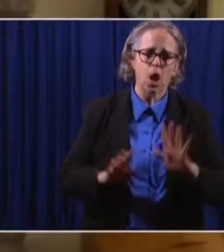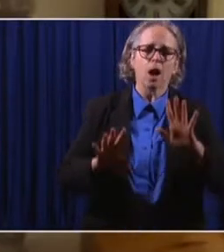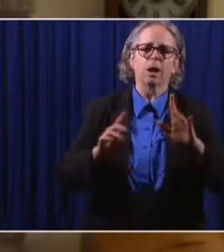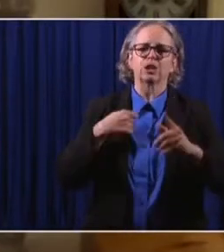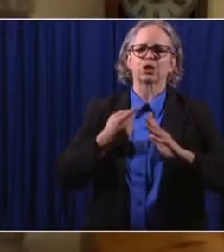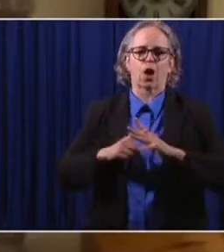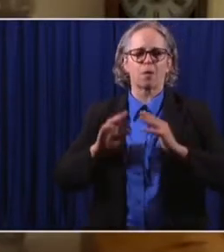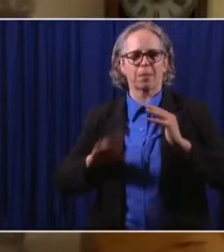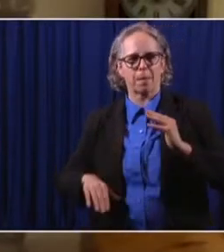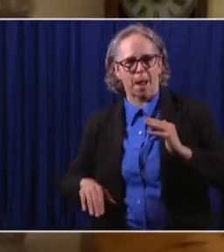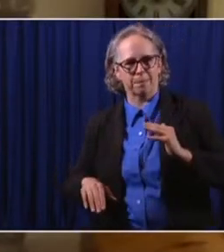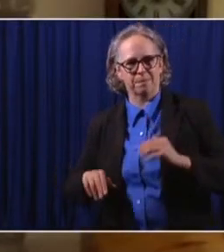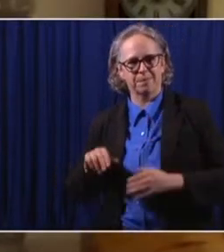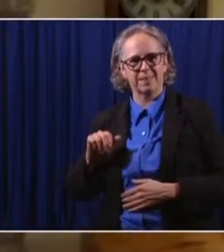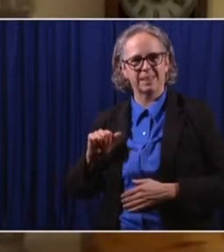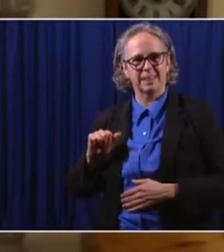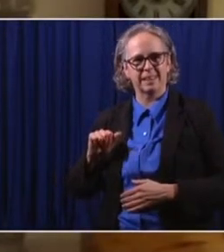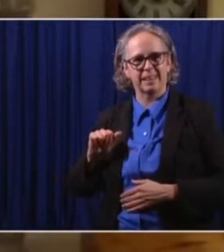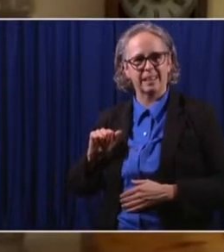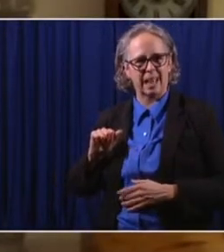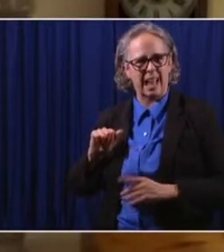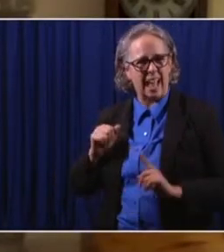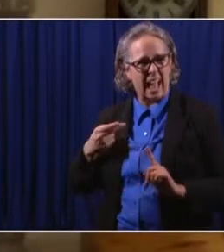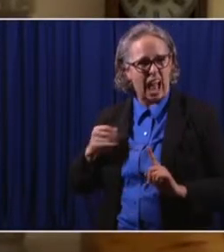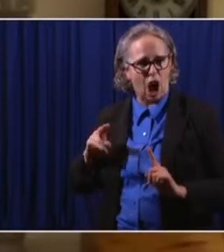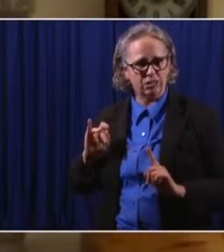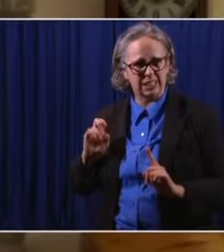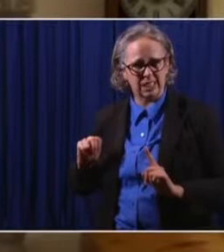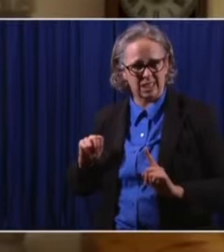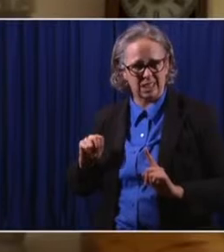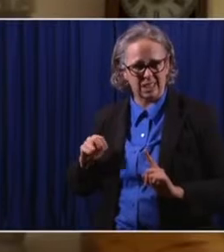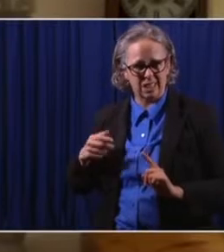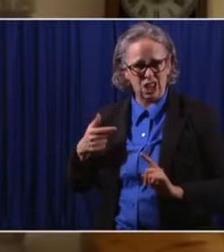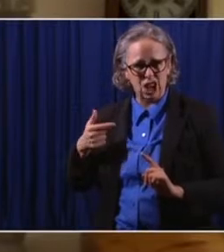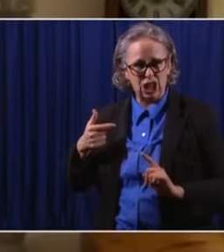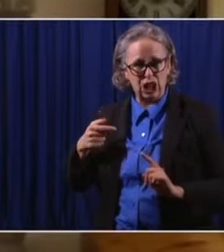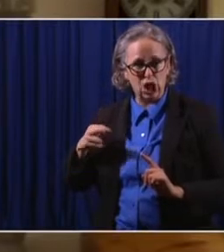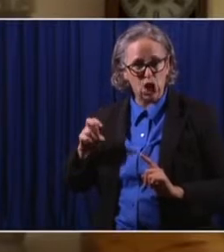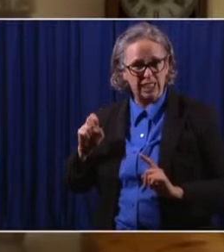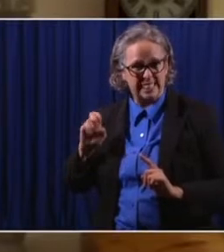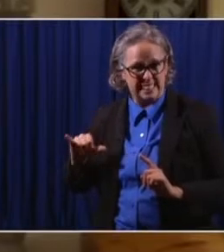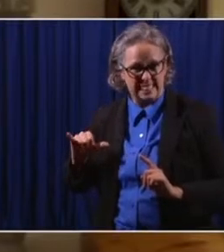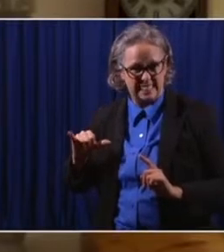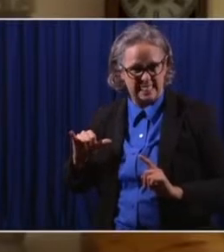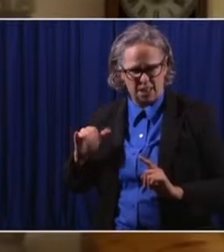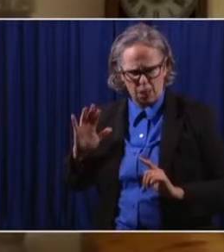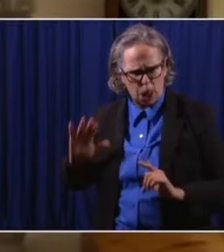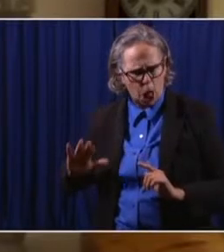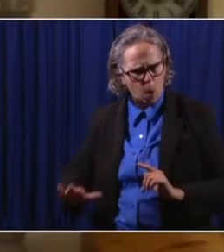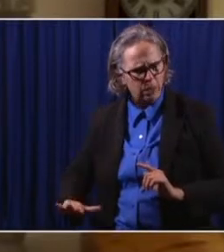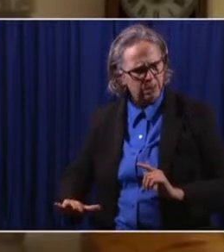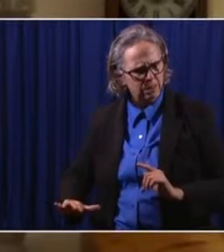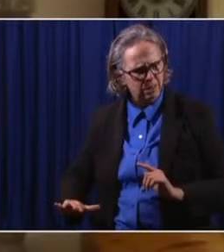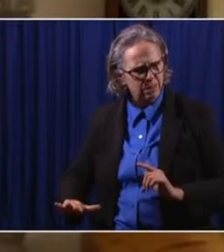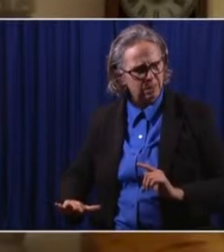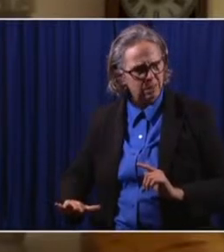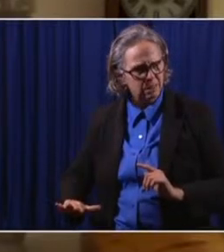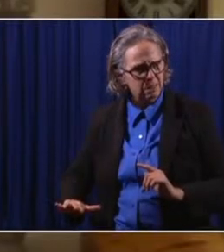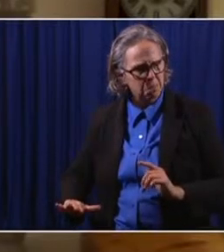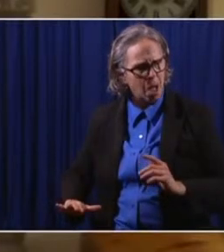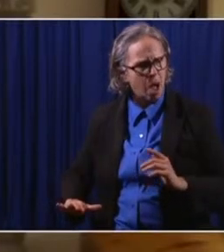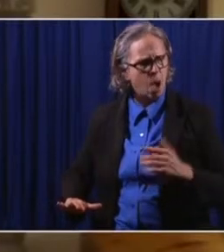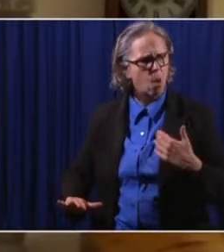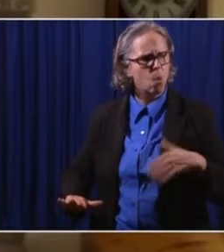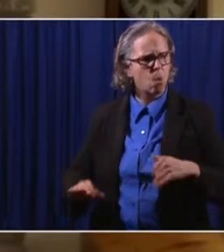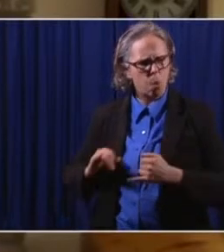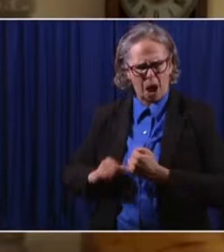Ashland, Muskingum, Carroll, Guernsey counties. These counties are at the low end of the